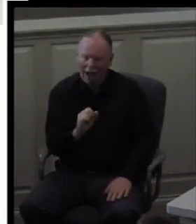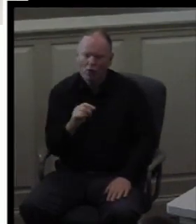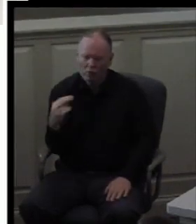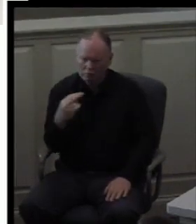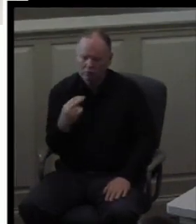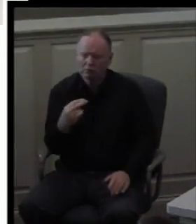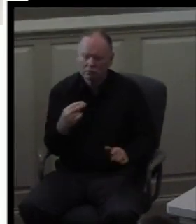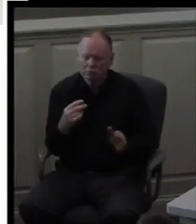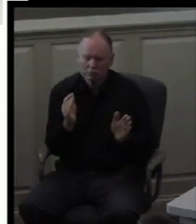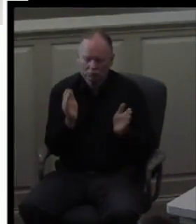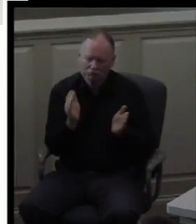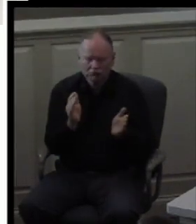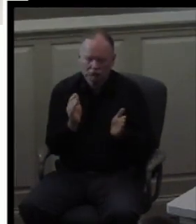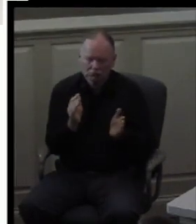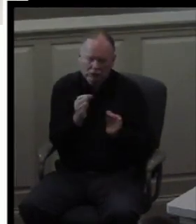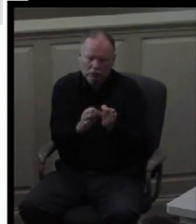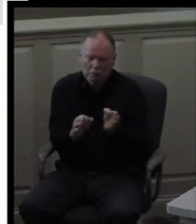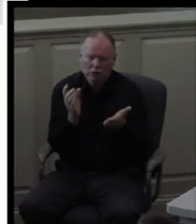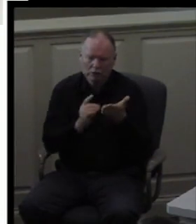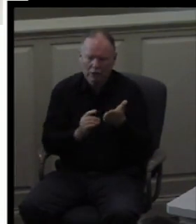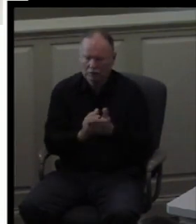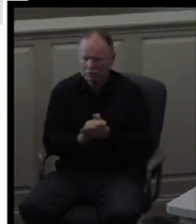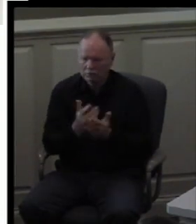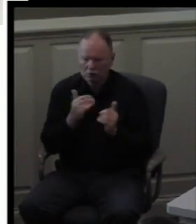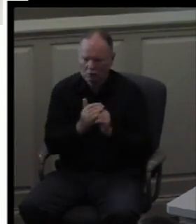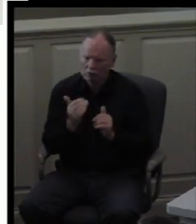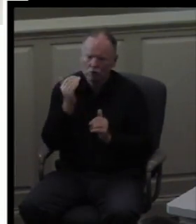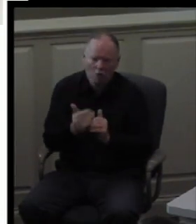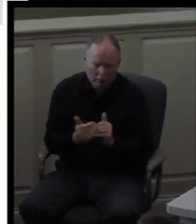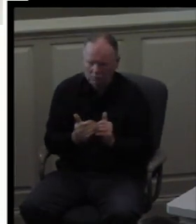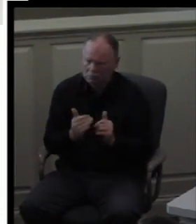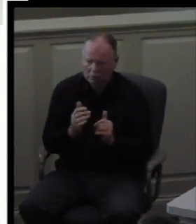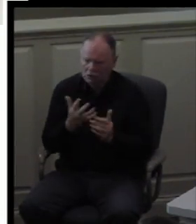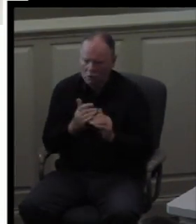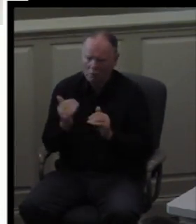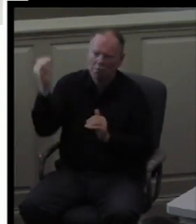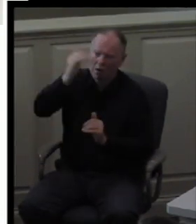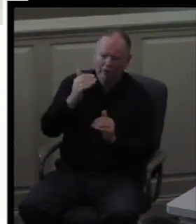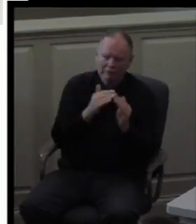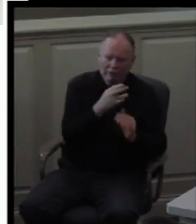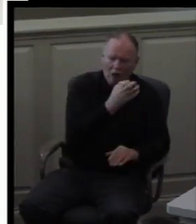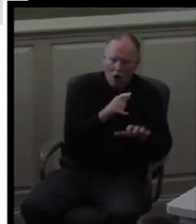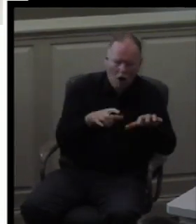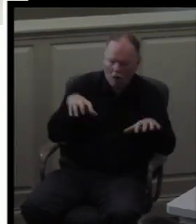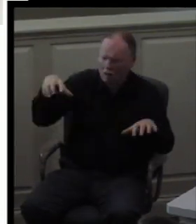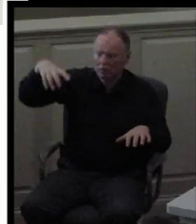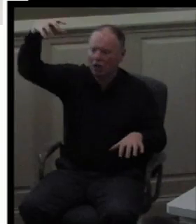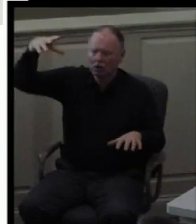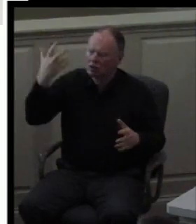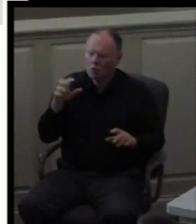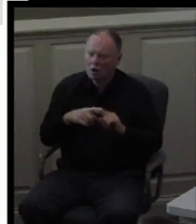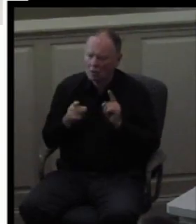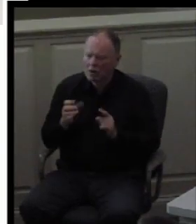It's a fairly compact design, as I pointed out, because we didn't want to overwhelm City Hall over here. This is the main apparatus bay